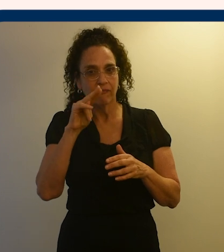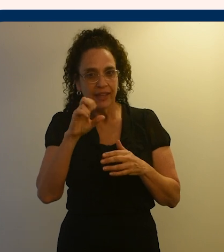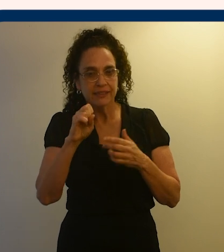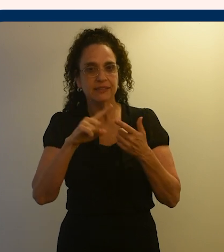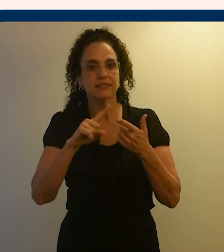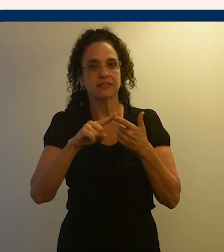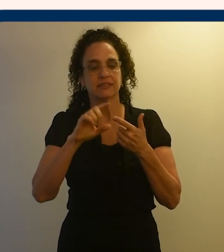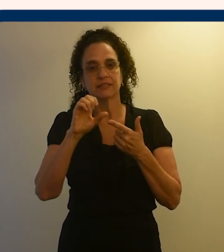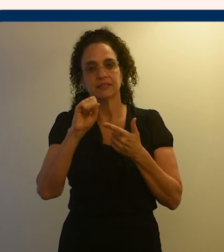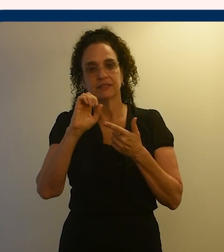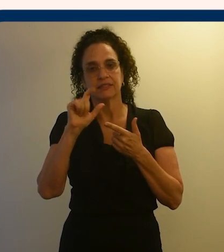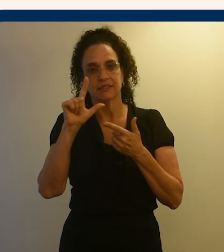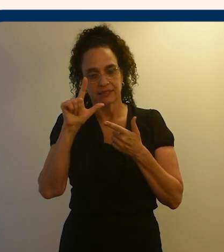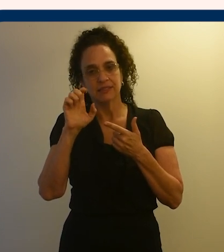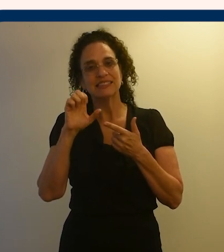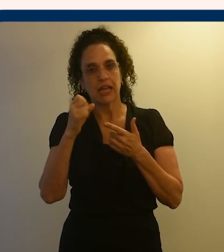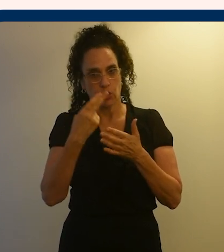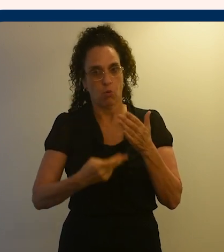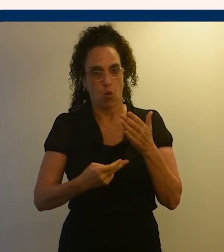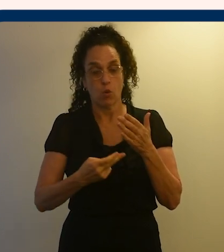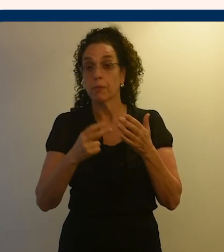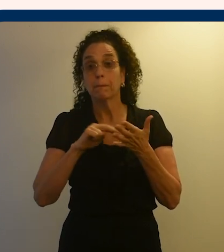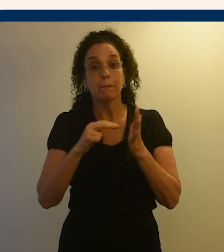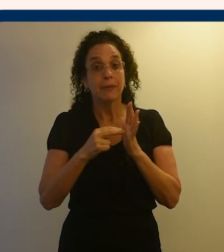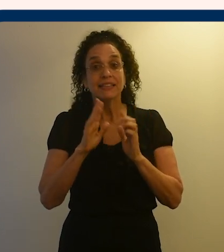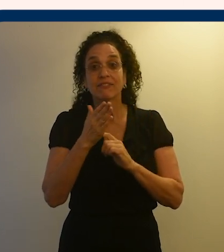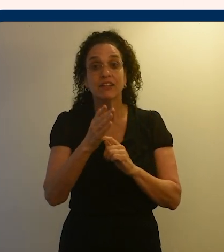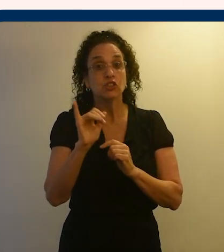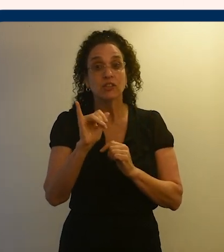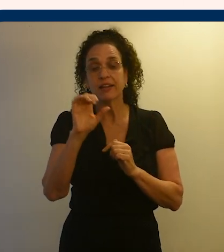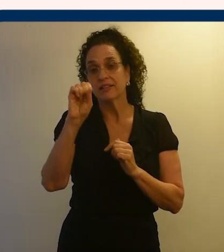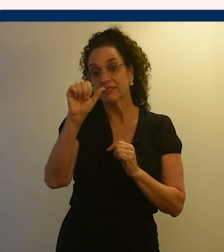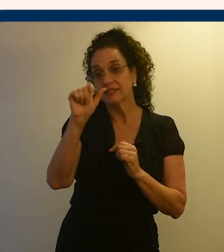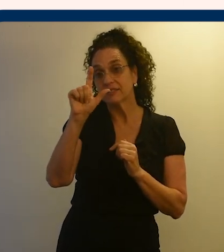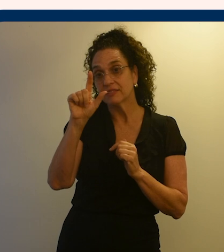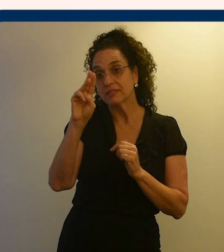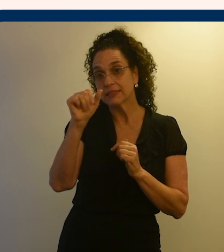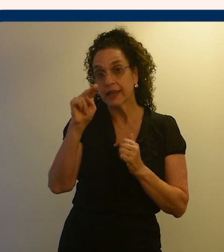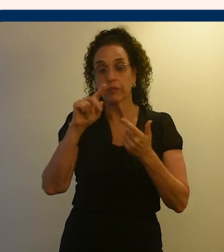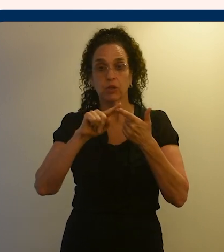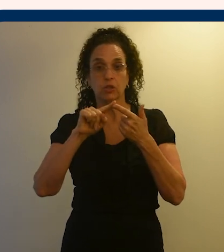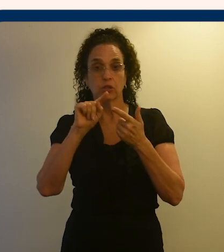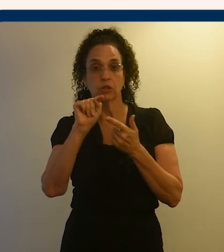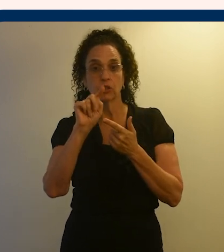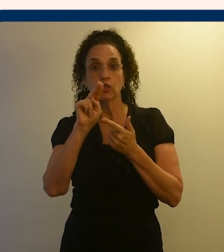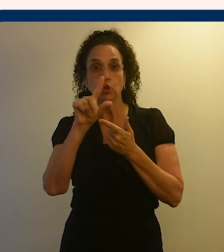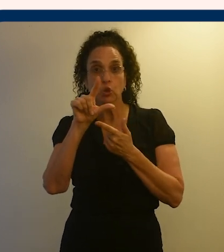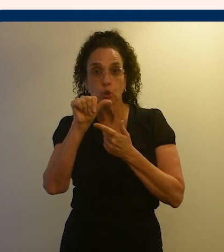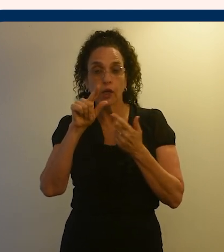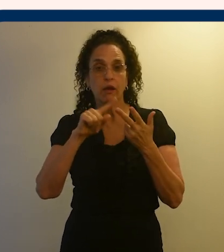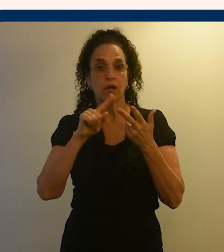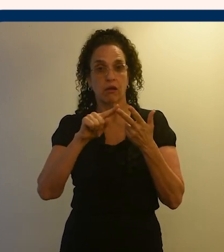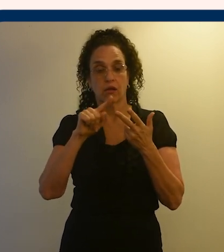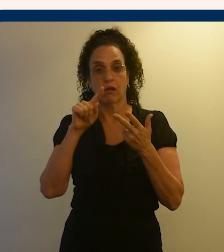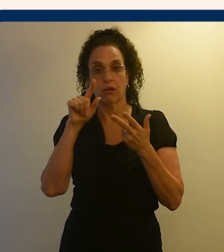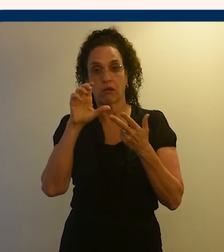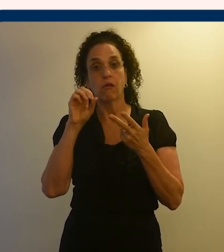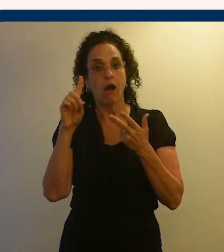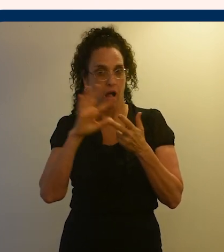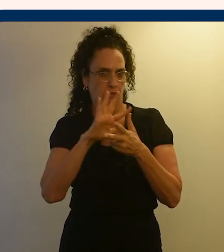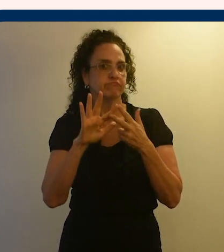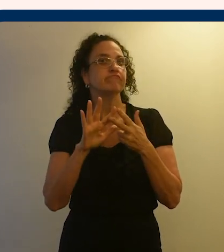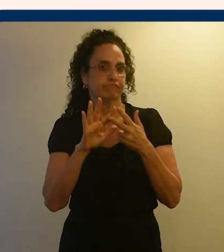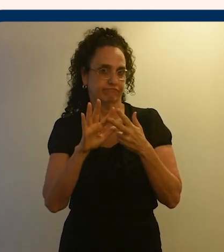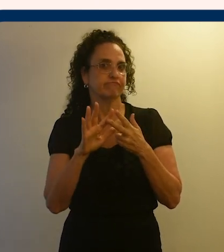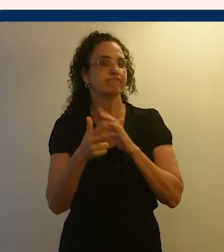scales. This would mean fish like salmon, tuna, and cod would be